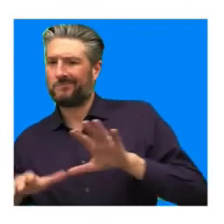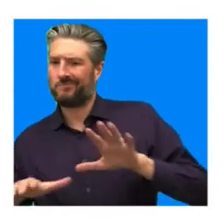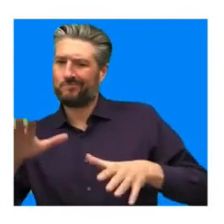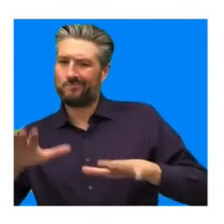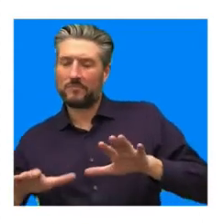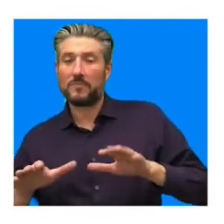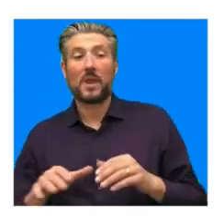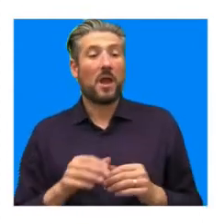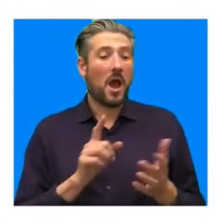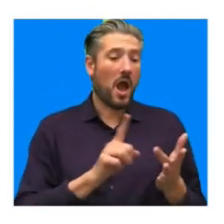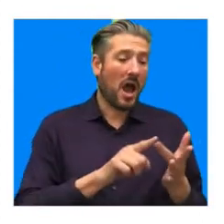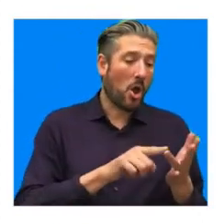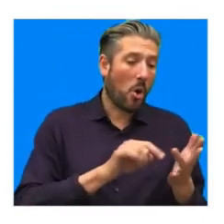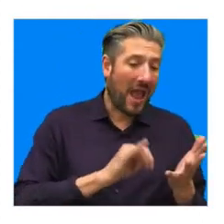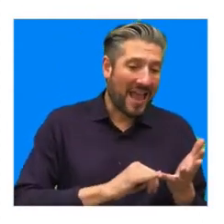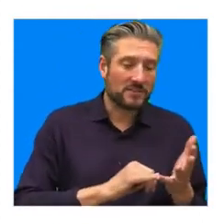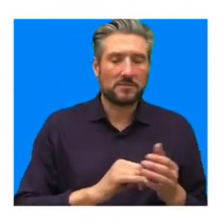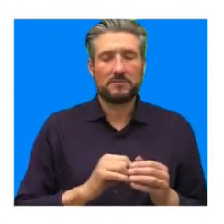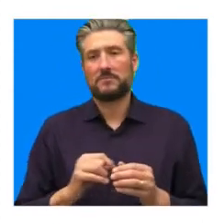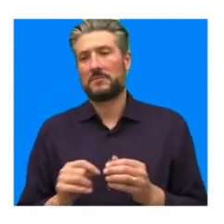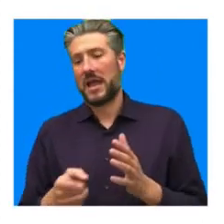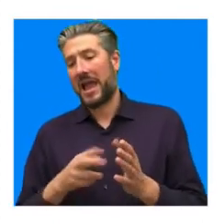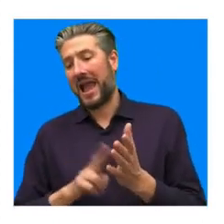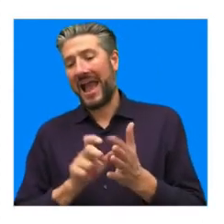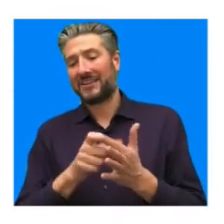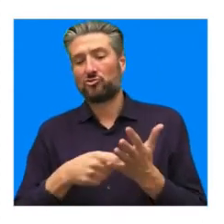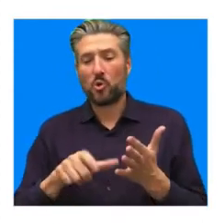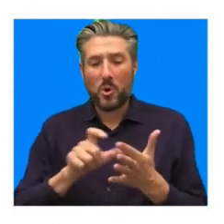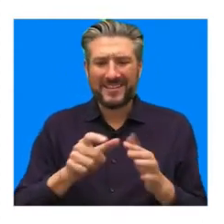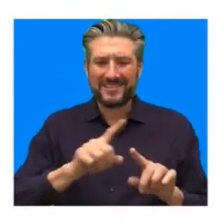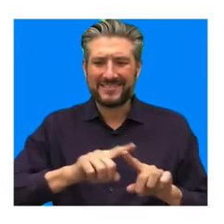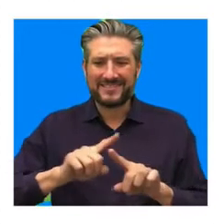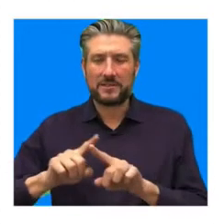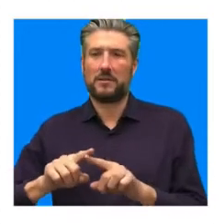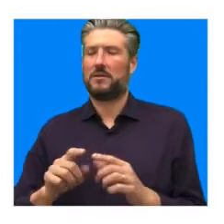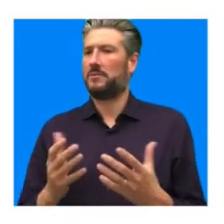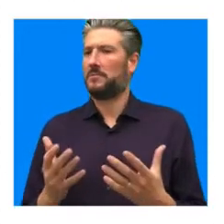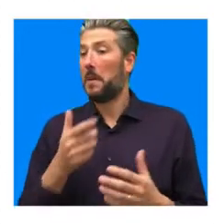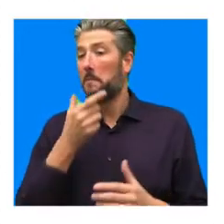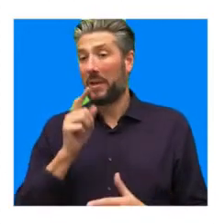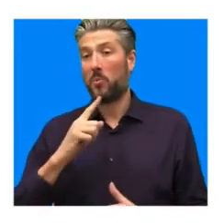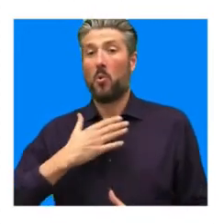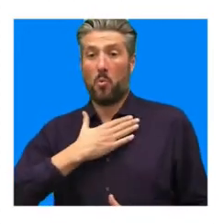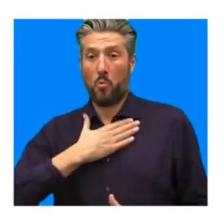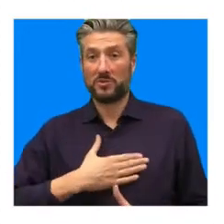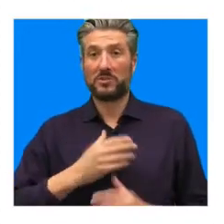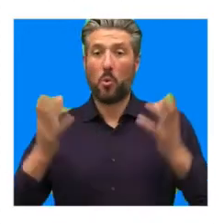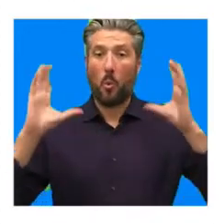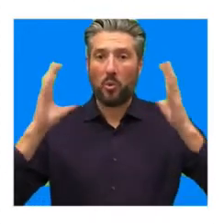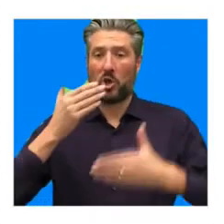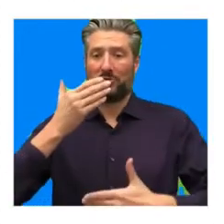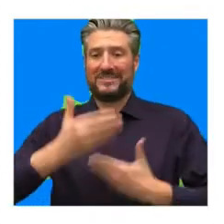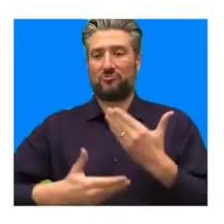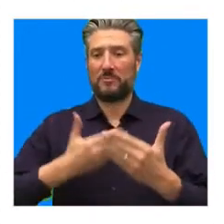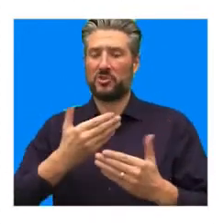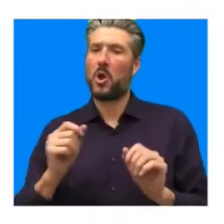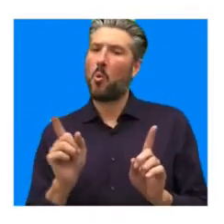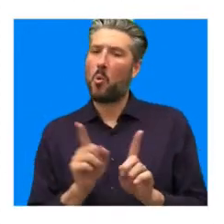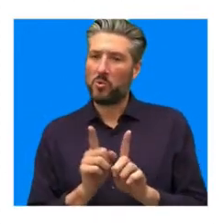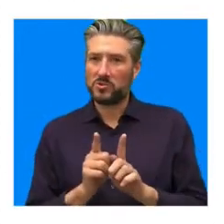Android, or connected television, I want to use audio description, but I also want to navigate and find